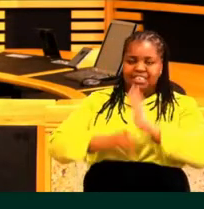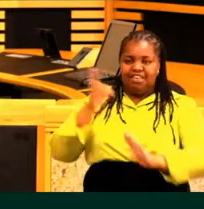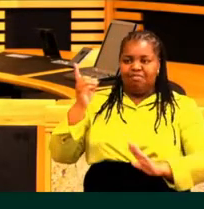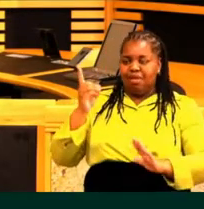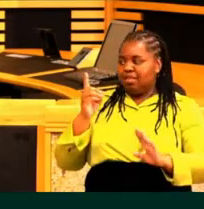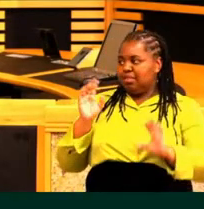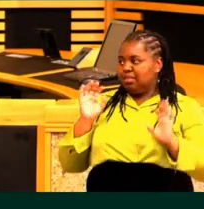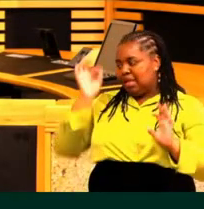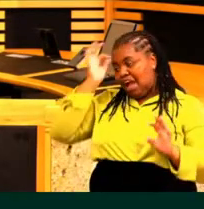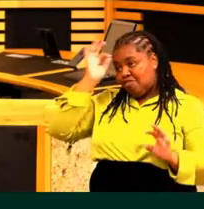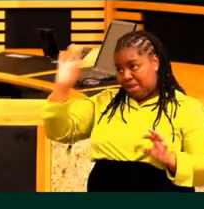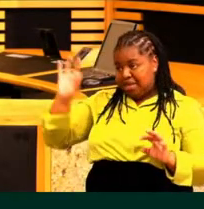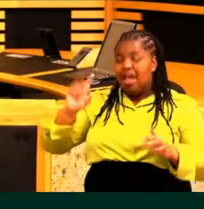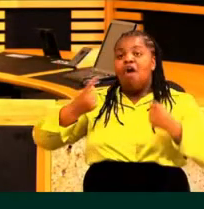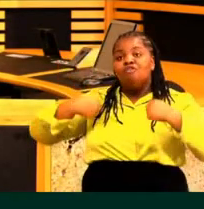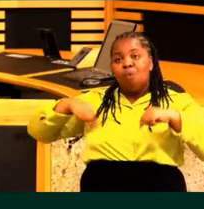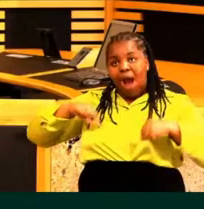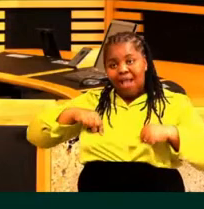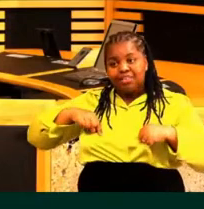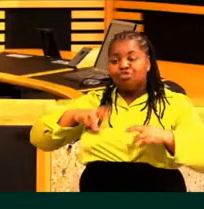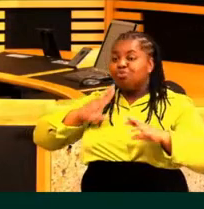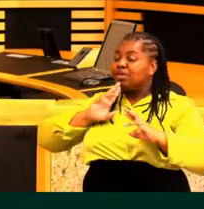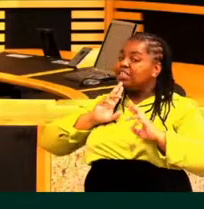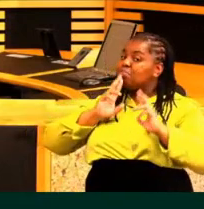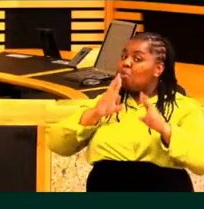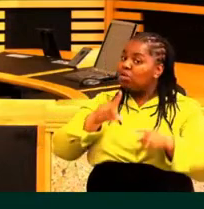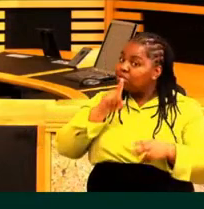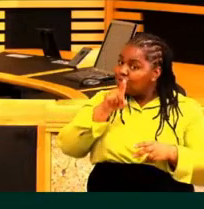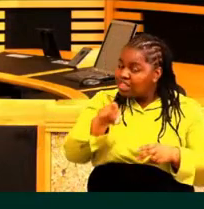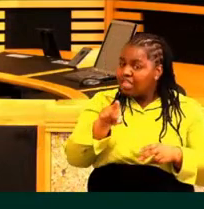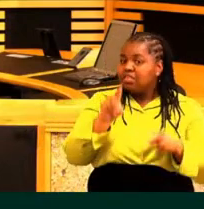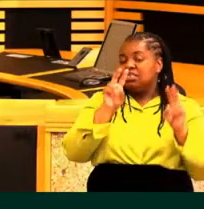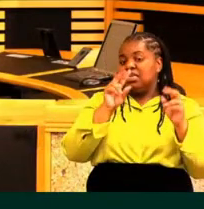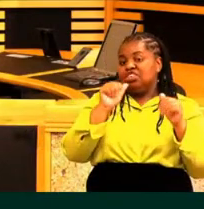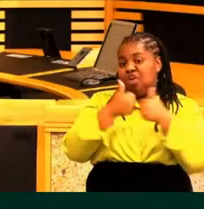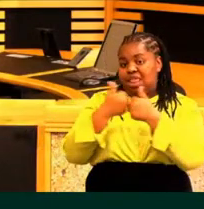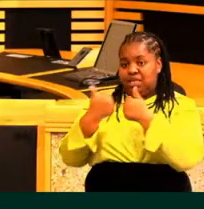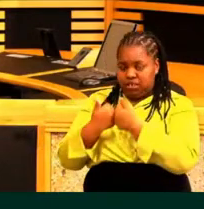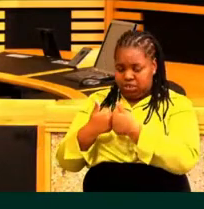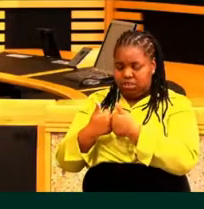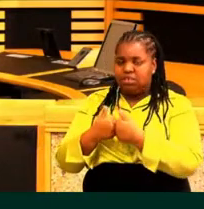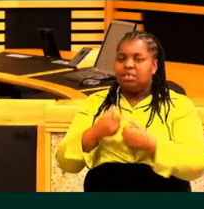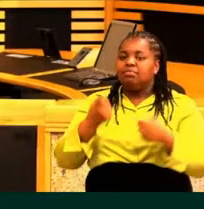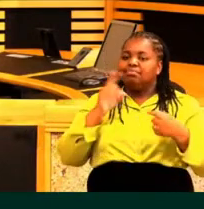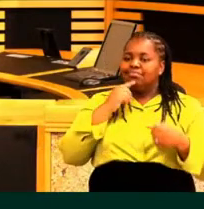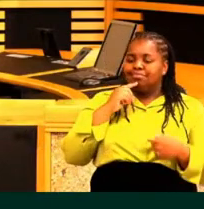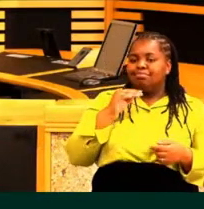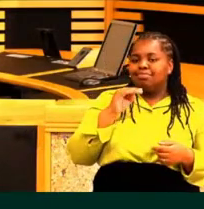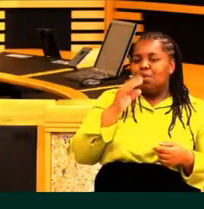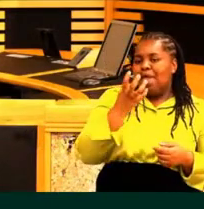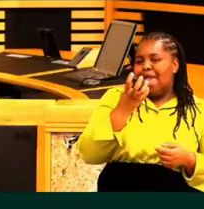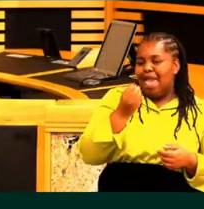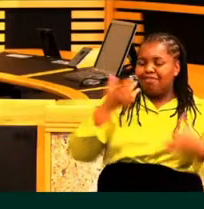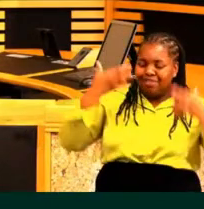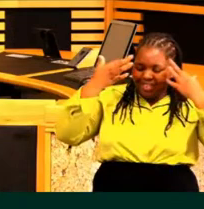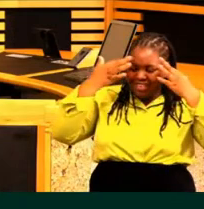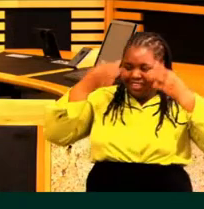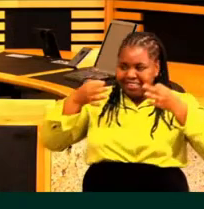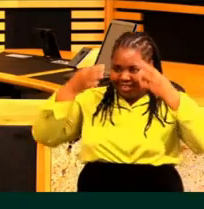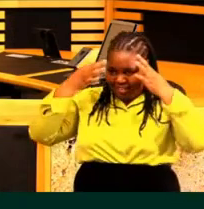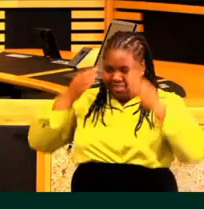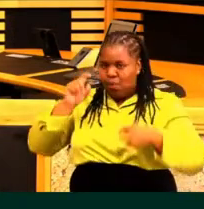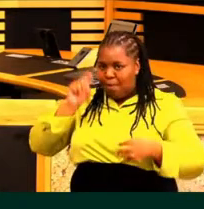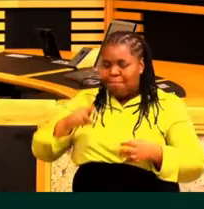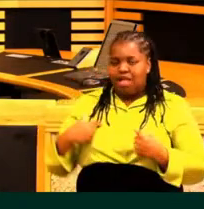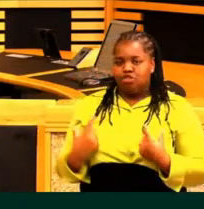State therefore for us to respond to these social economic challenges there are certain decisions that we need to make